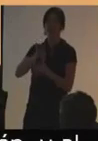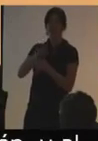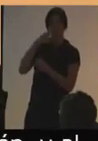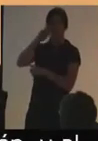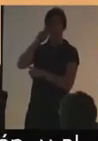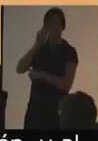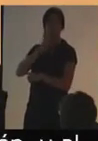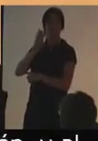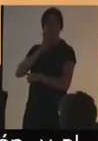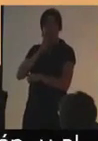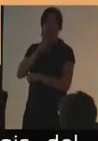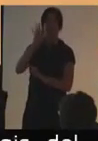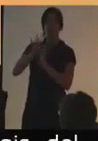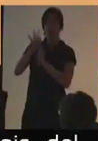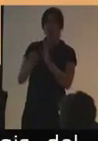permission